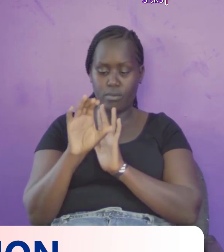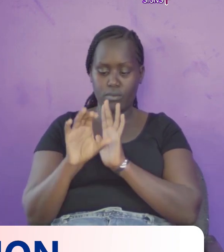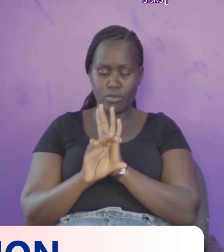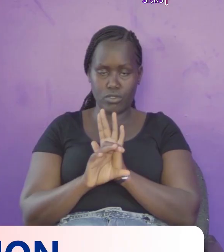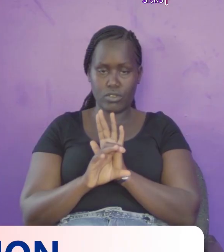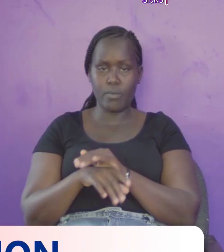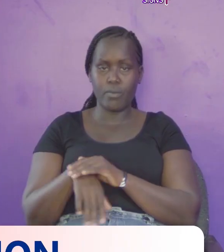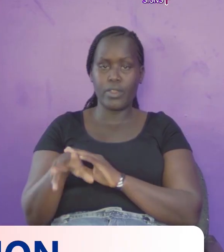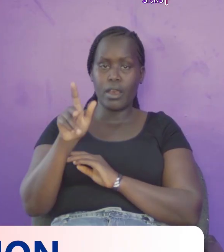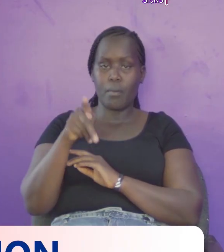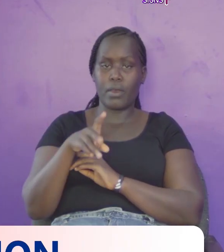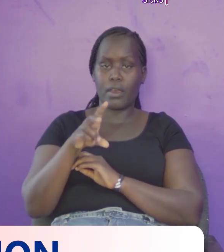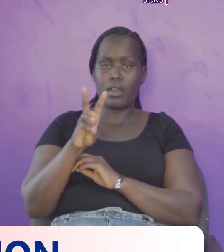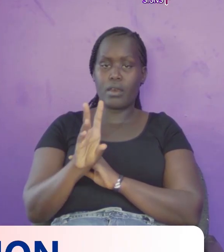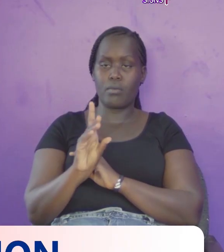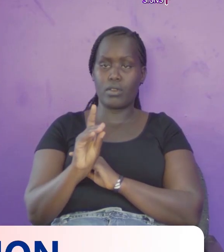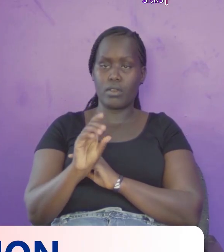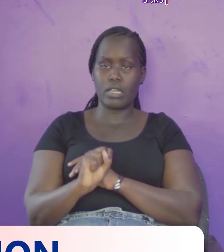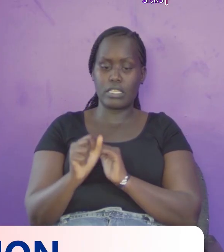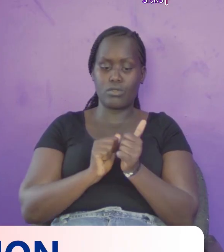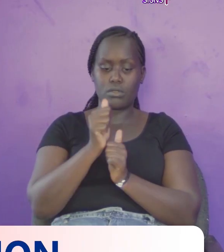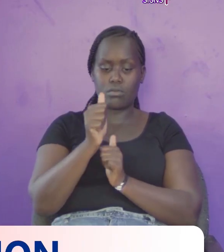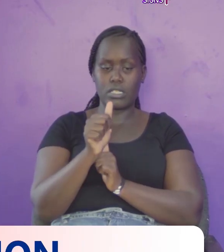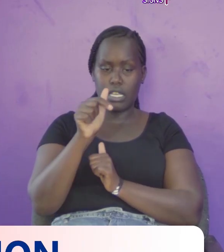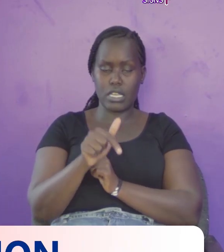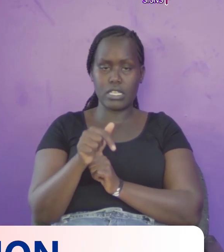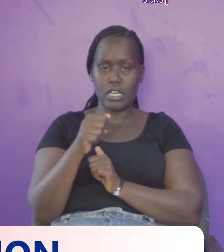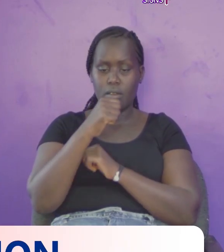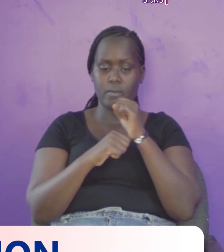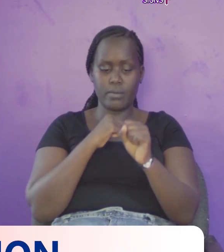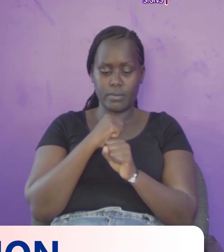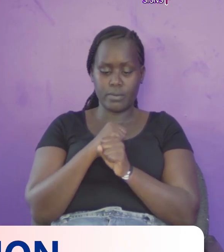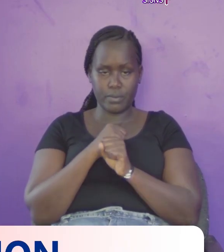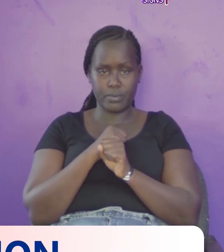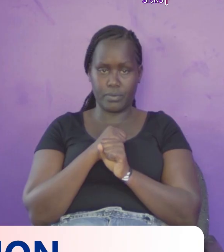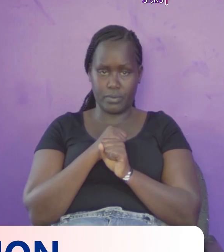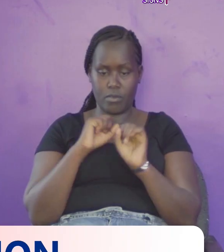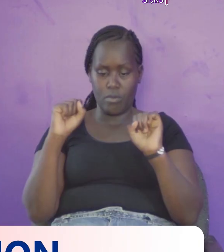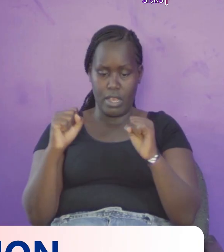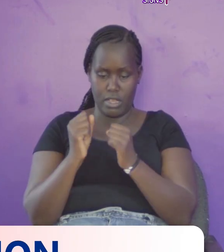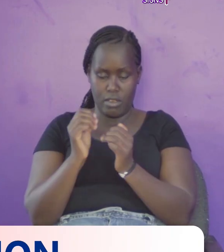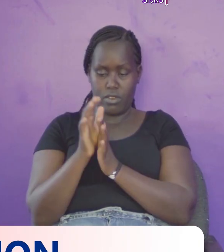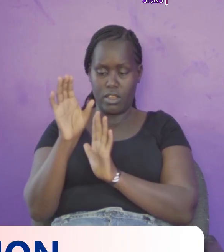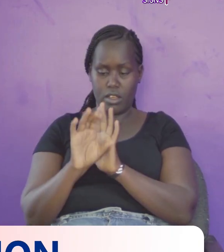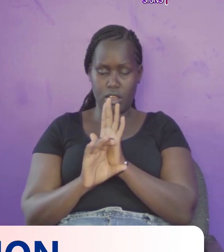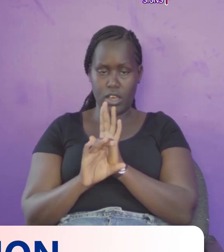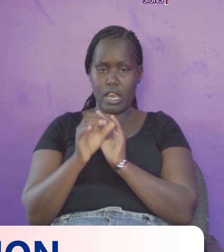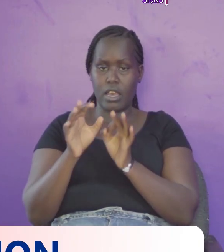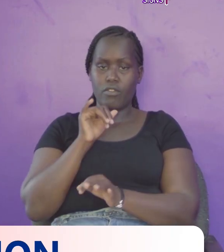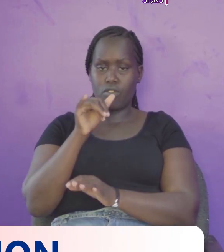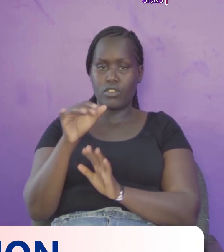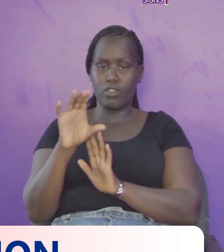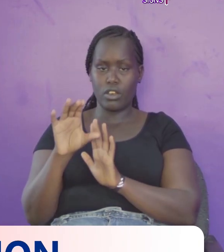the PWs? It was just passed. That's why I in keep May this thanking year. God that I've been rescued by the constitution. Yes. If it were not for the